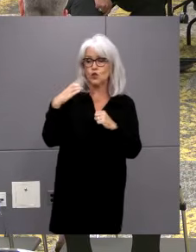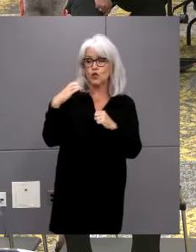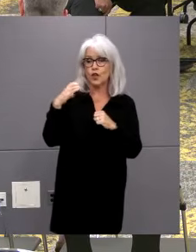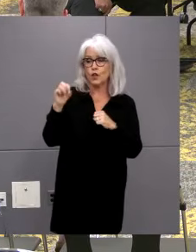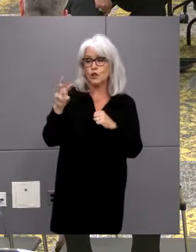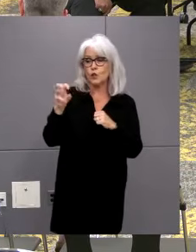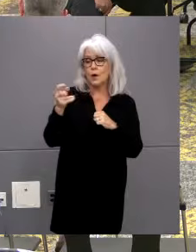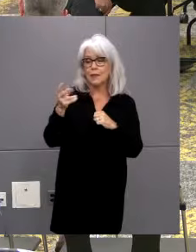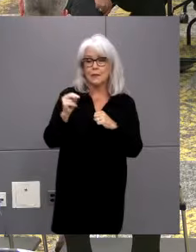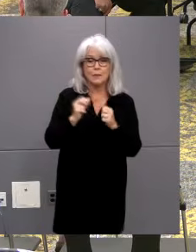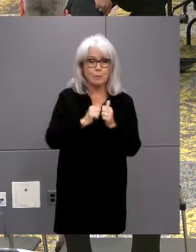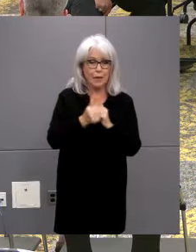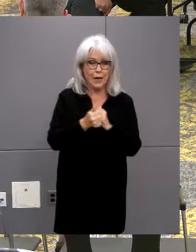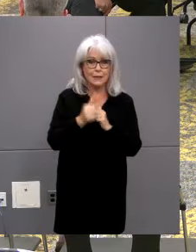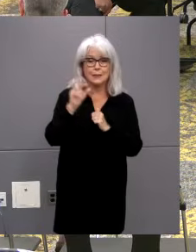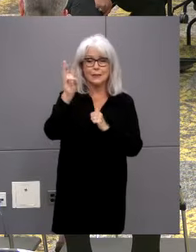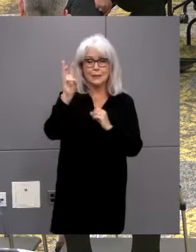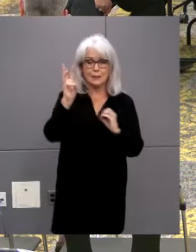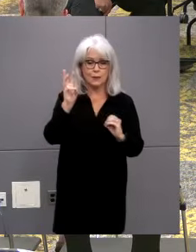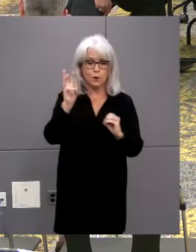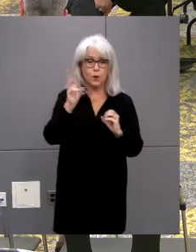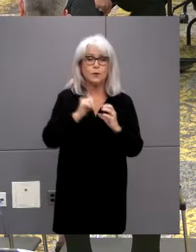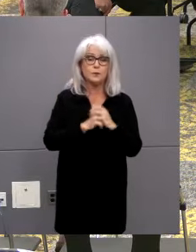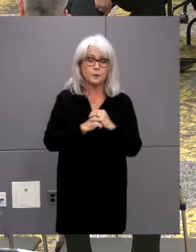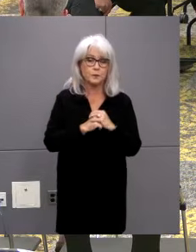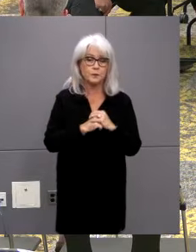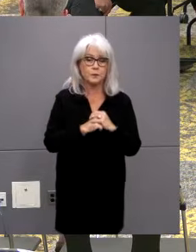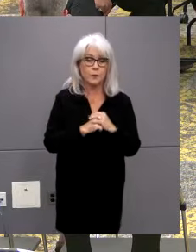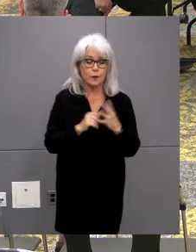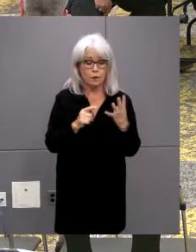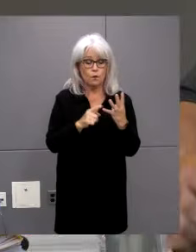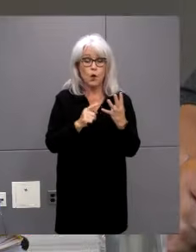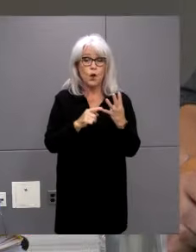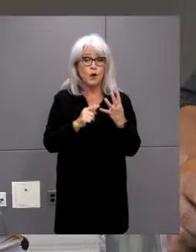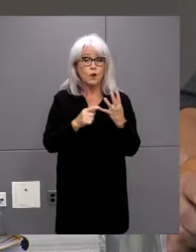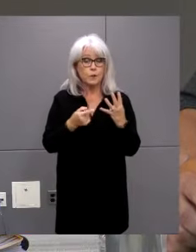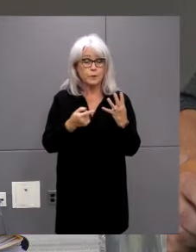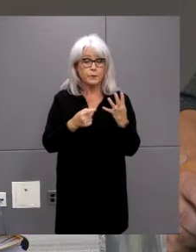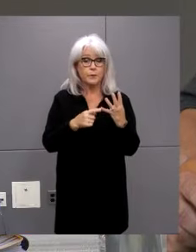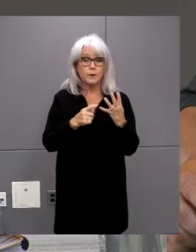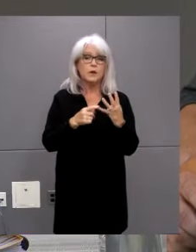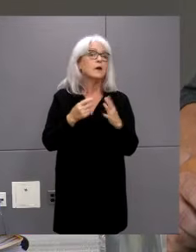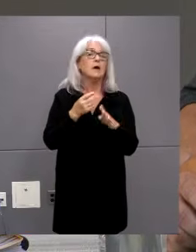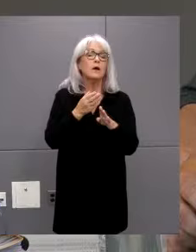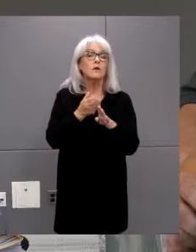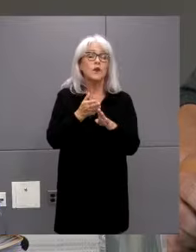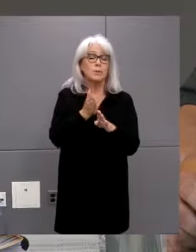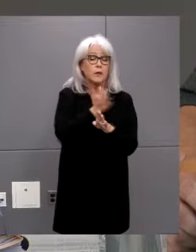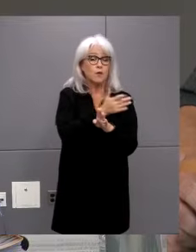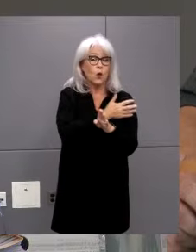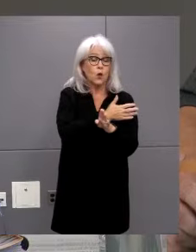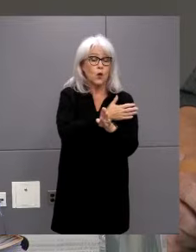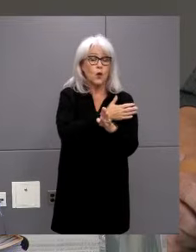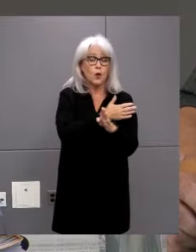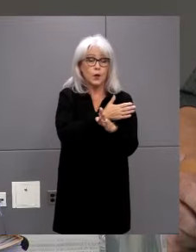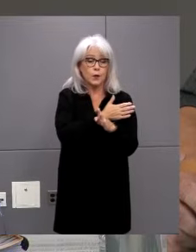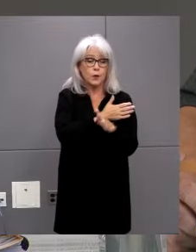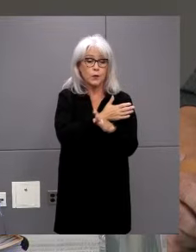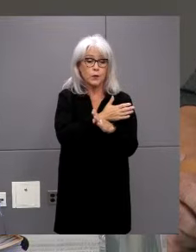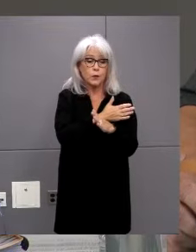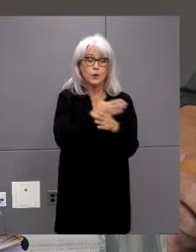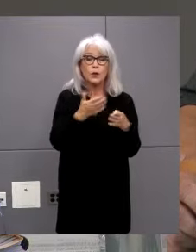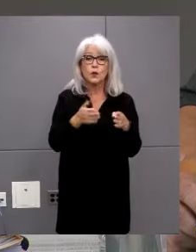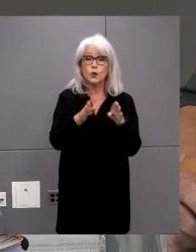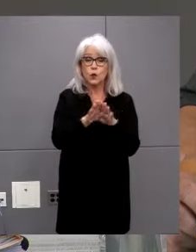That passes 6-0. Okay, the fourth is from earlier, the